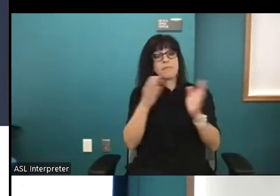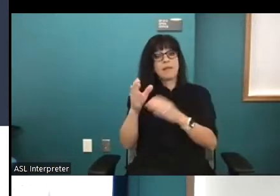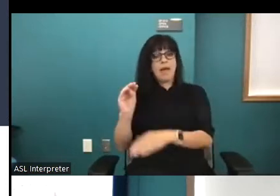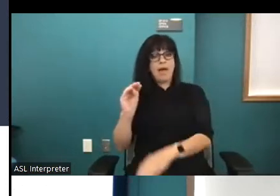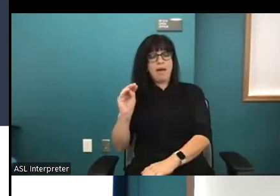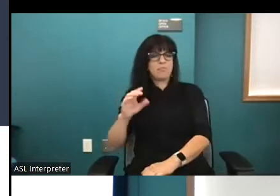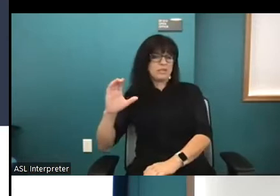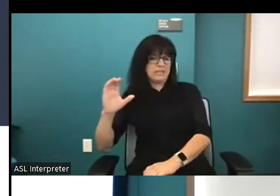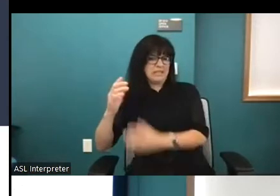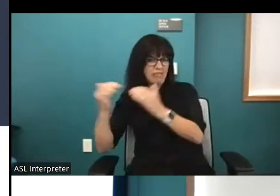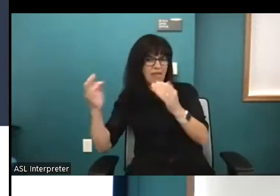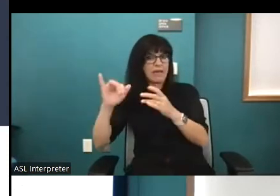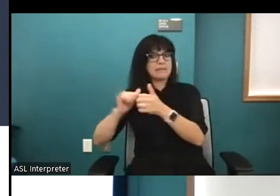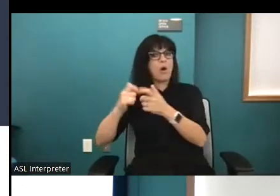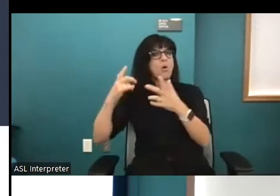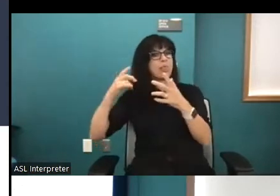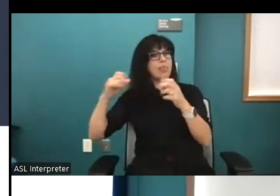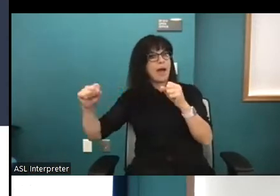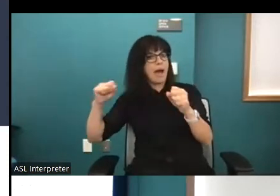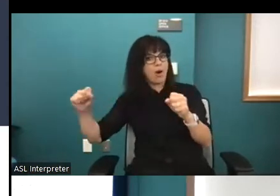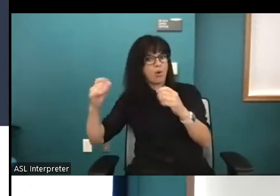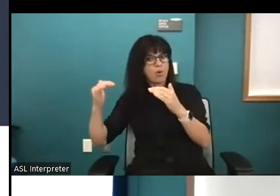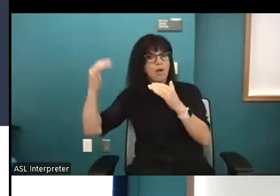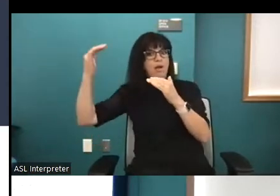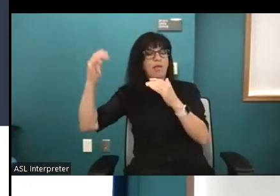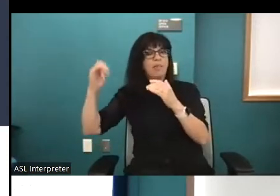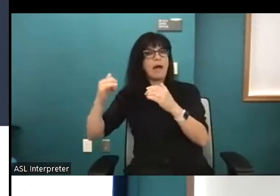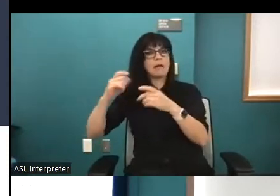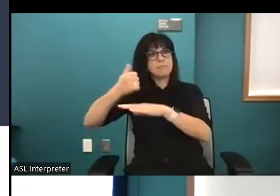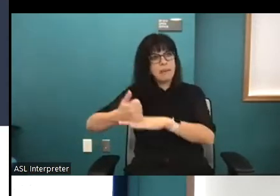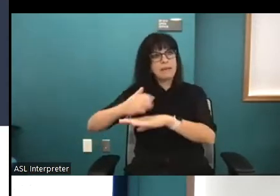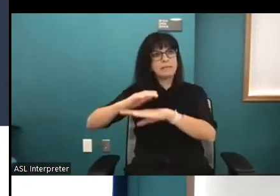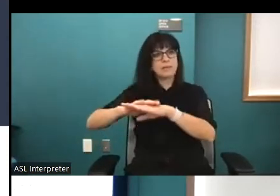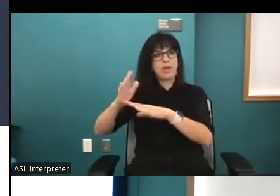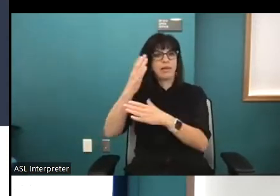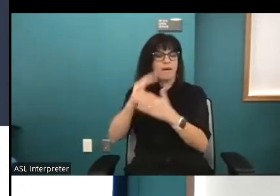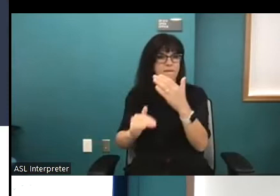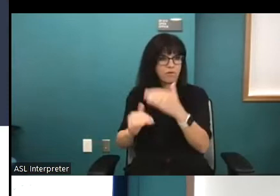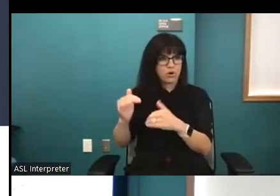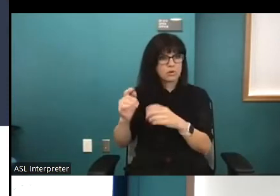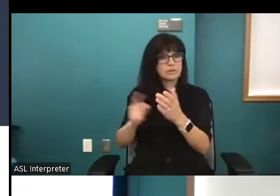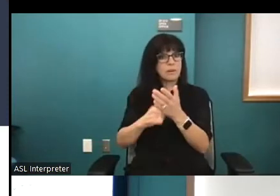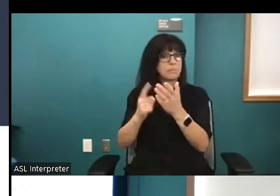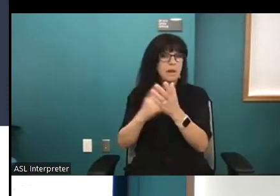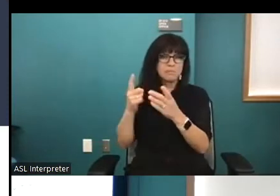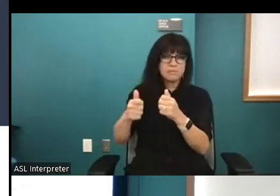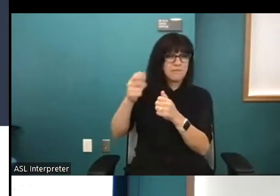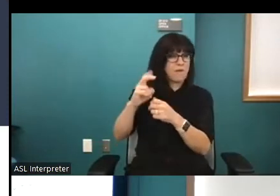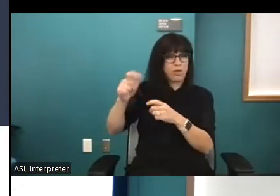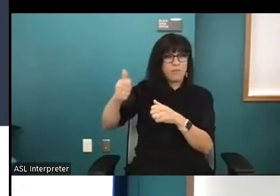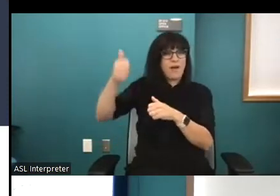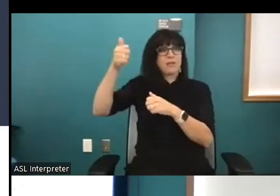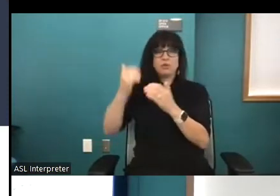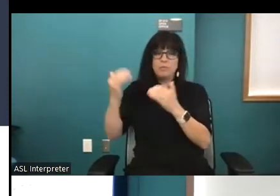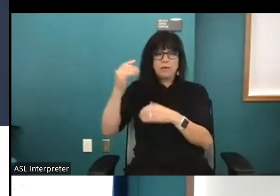C levels, that's how loud we let it go. A lot of that is based on comfort, right? Sometimes we turn it up too much and you'll get an